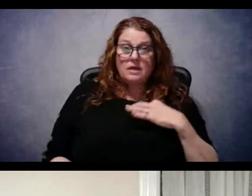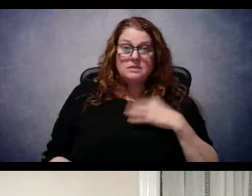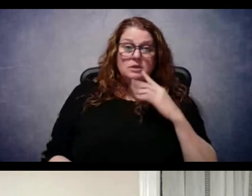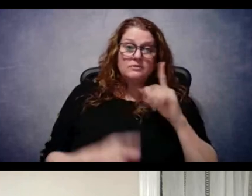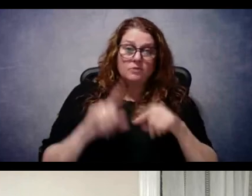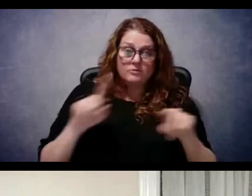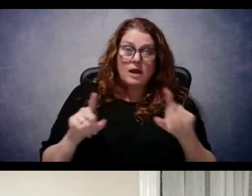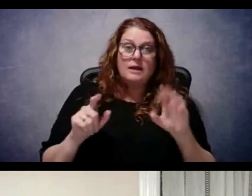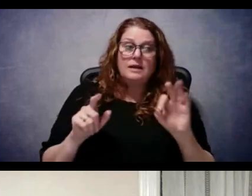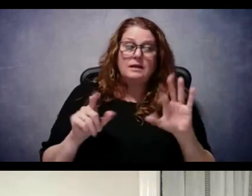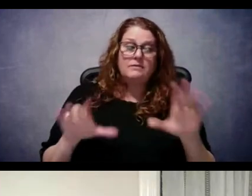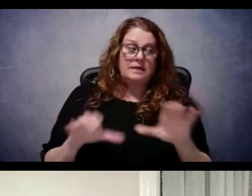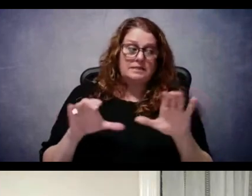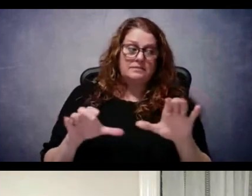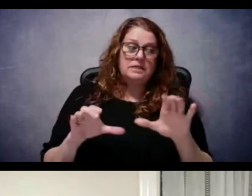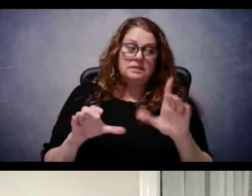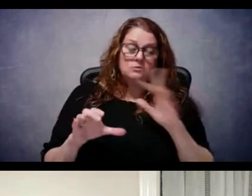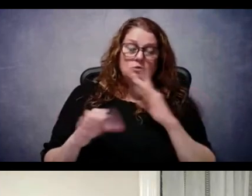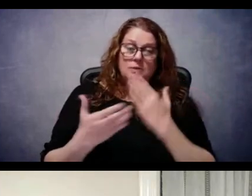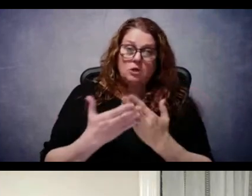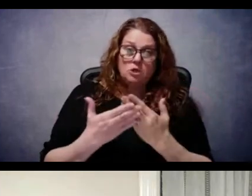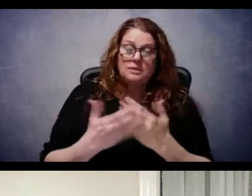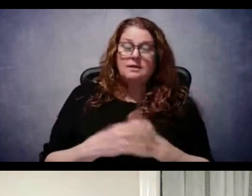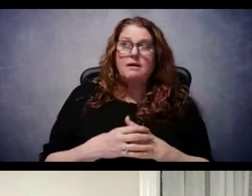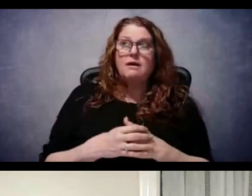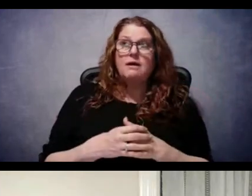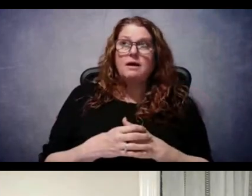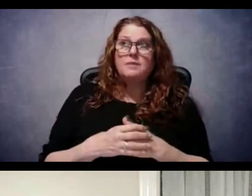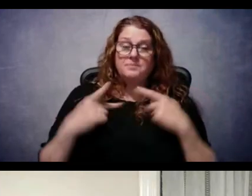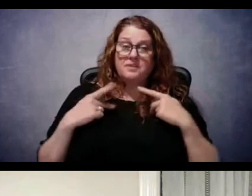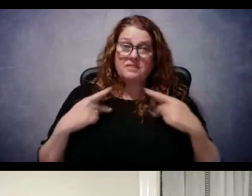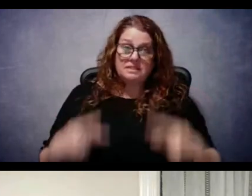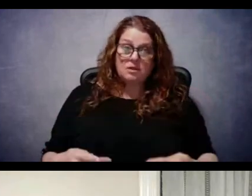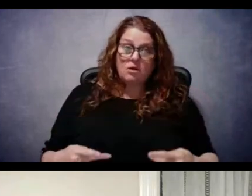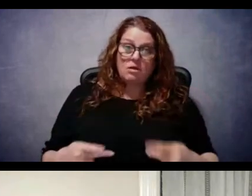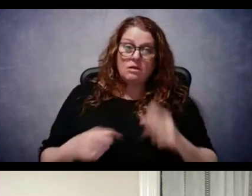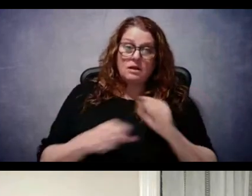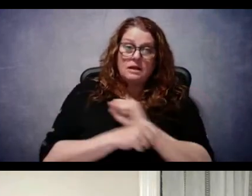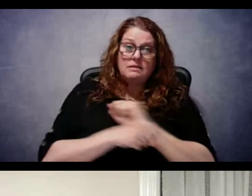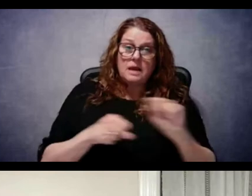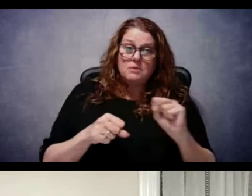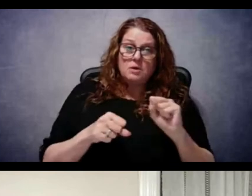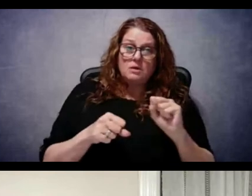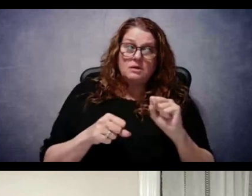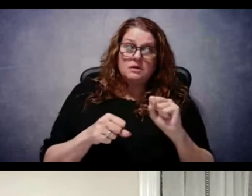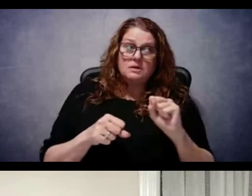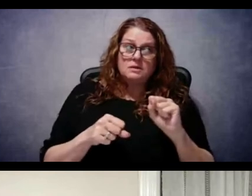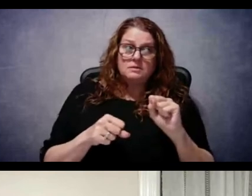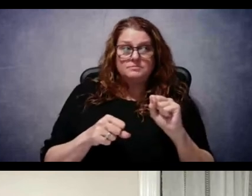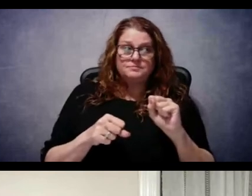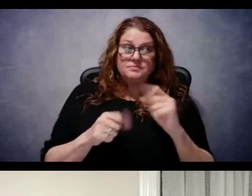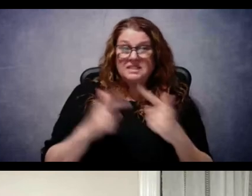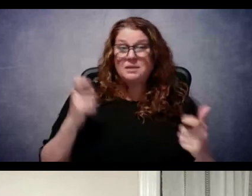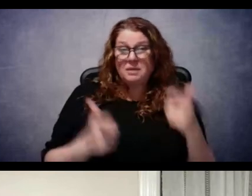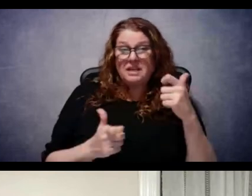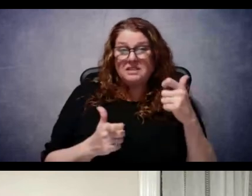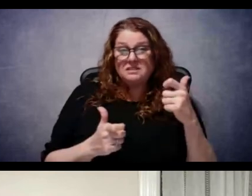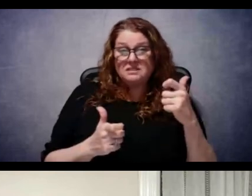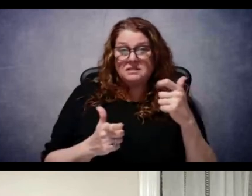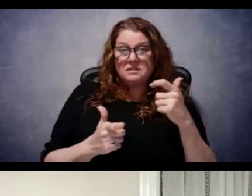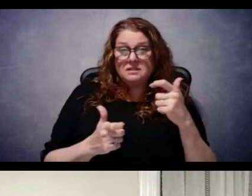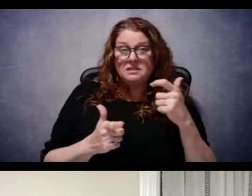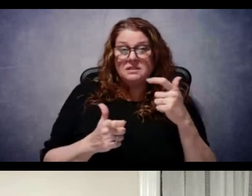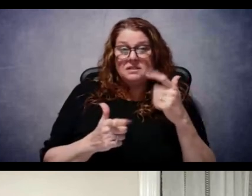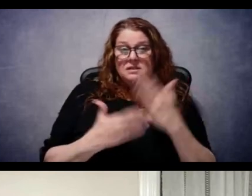of kind of activities would be good. The physical labor, so to speak, is probably the biggest